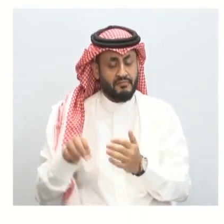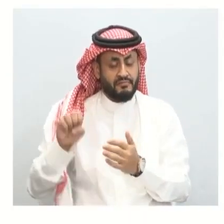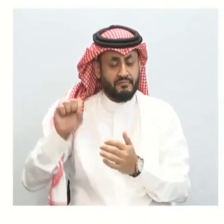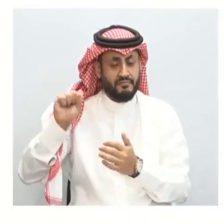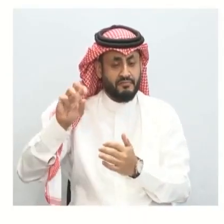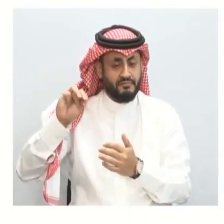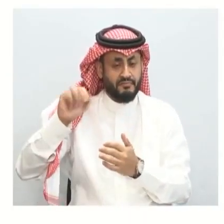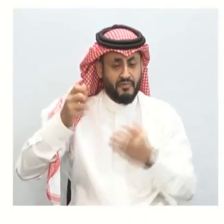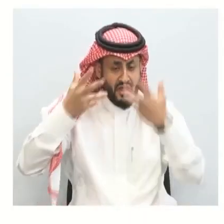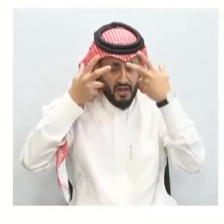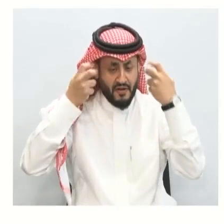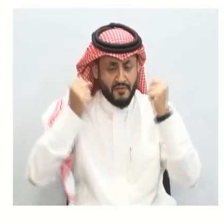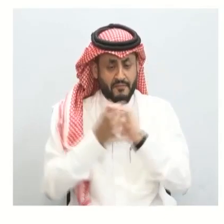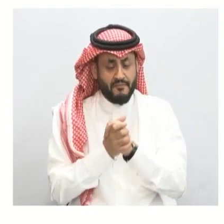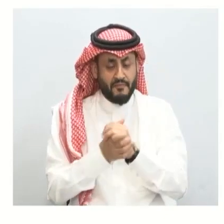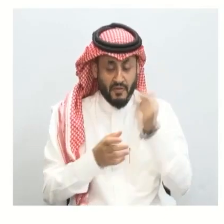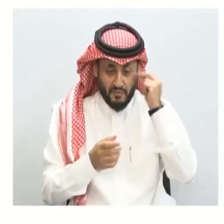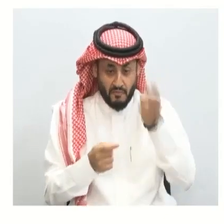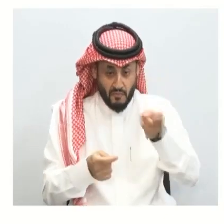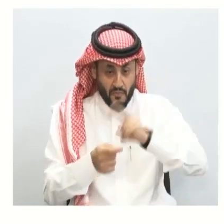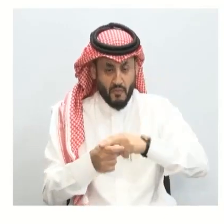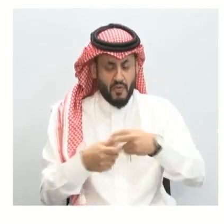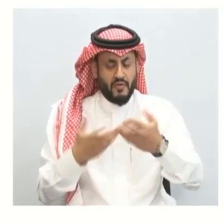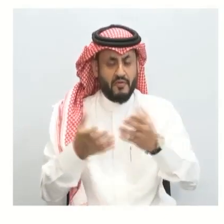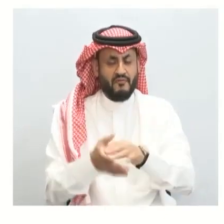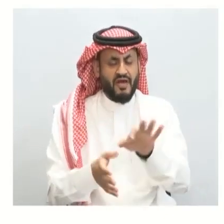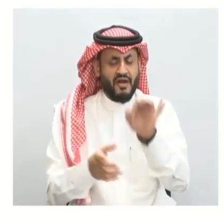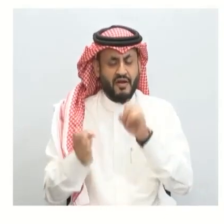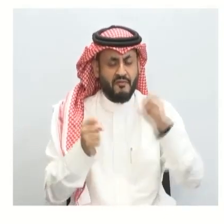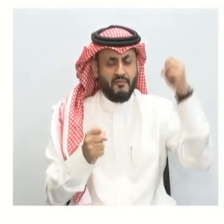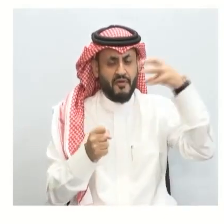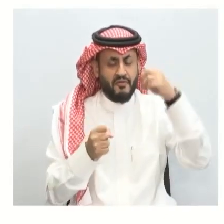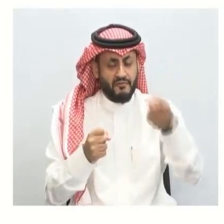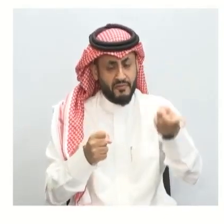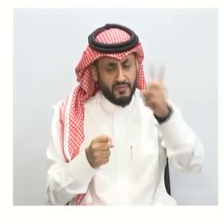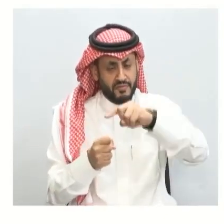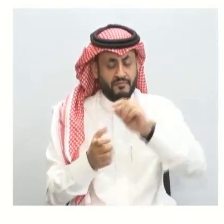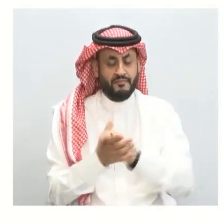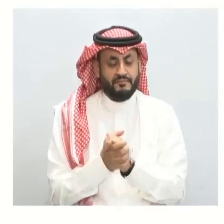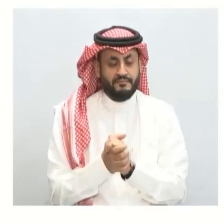scientists confident that they have a better chance of picking up signals in the future?